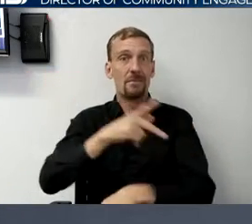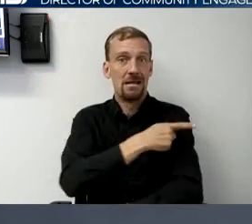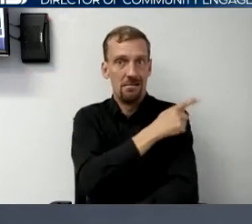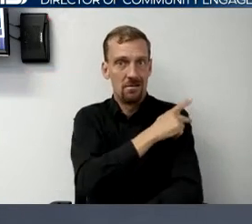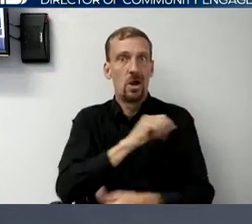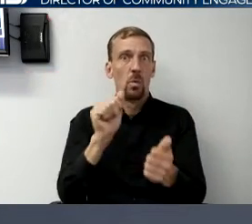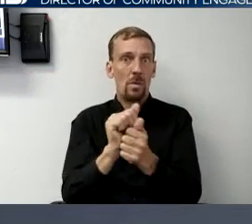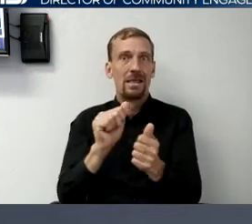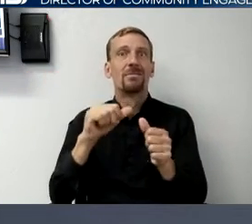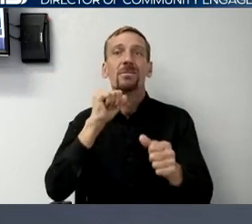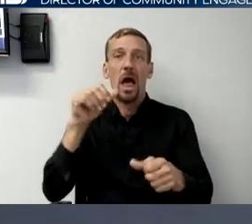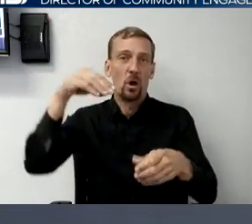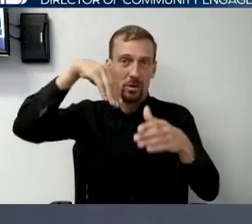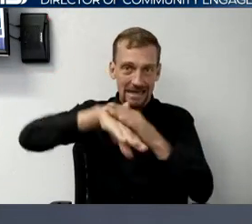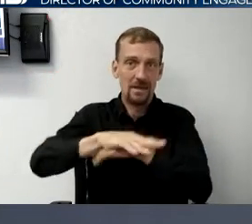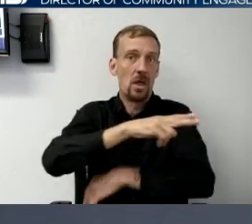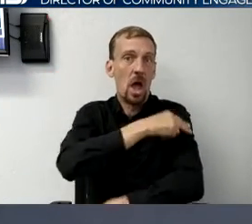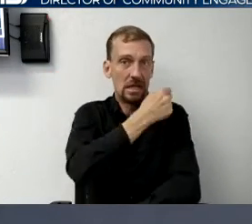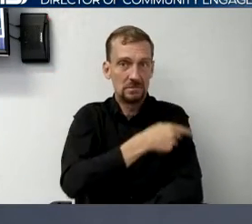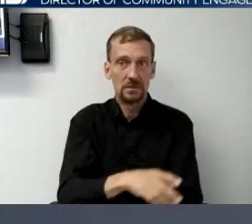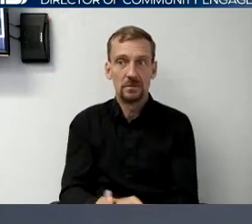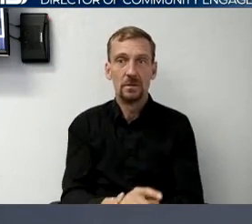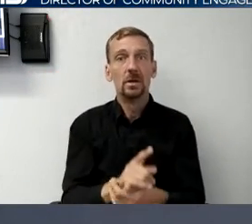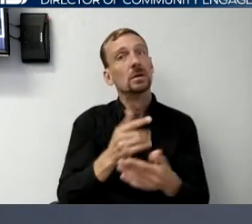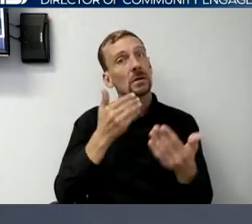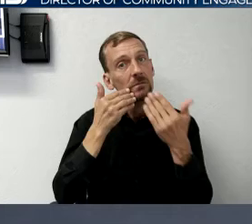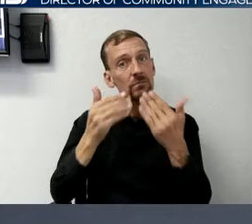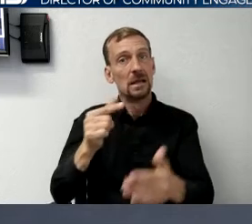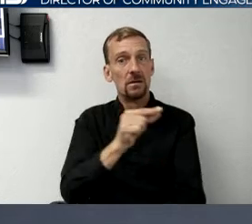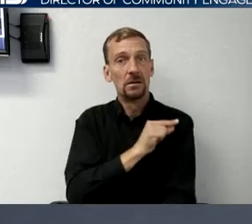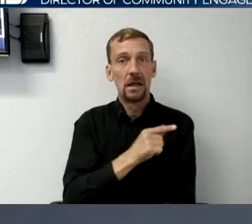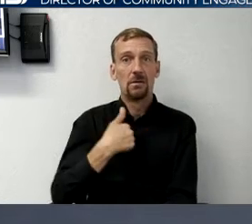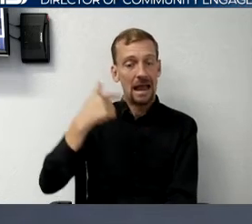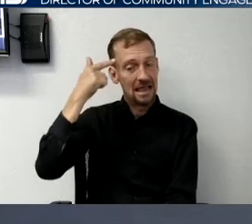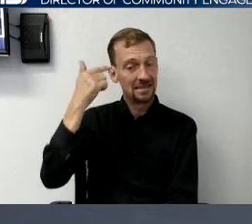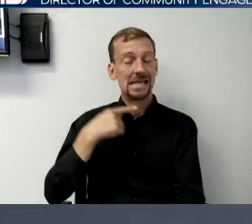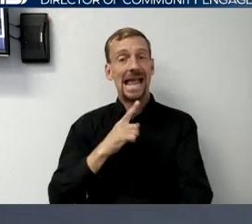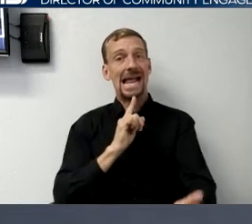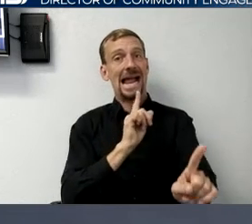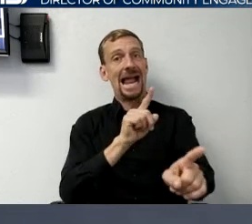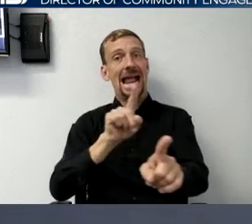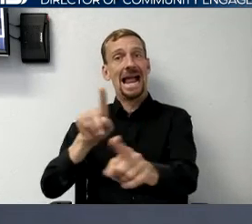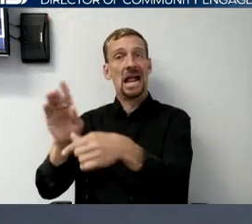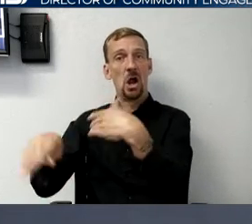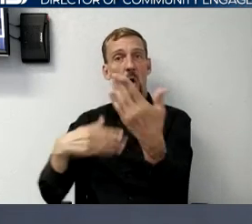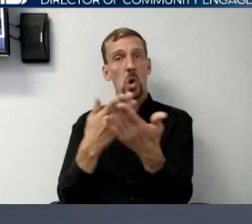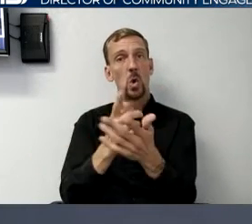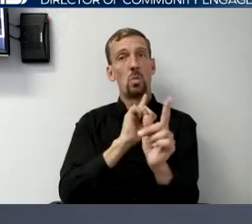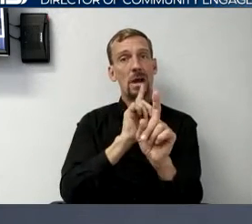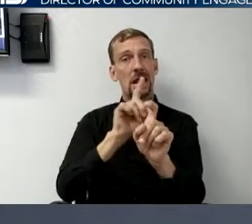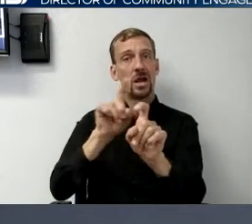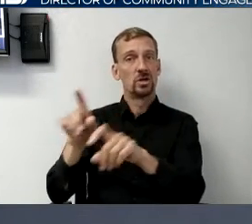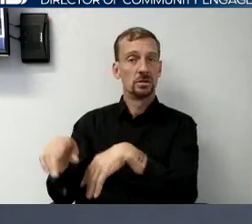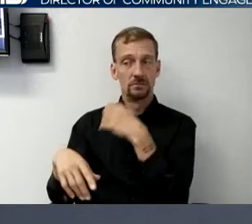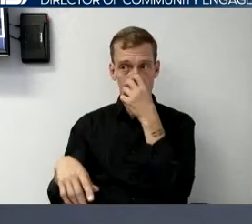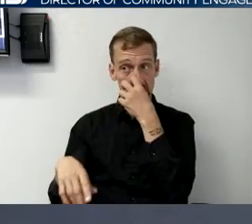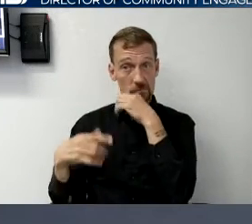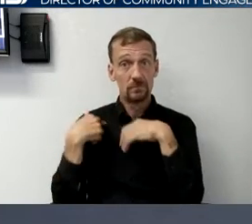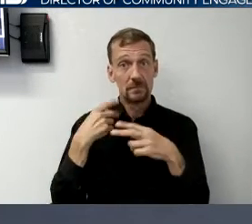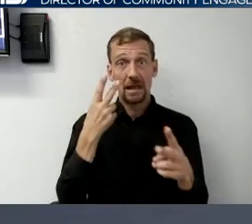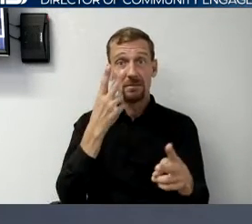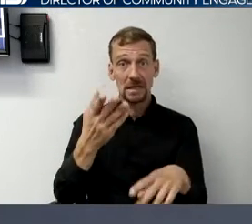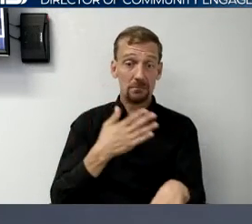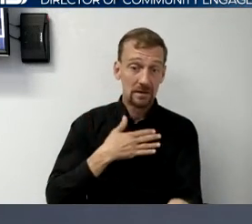outpatients. Okay, well, Gary, thank you. I think we have answered everybody's questions, and I'm watching